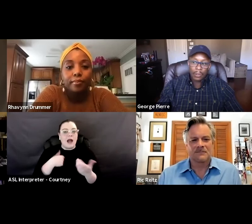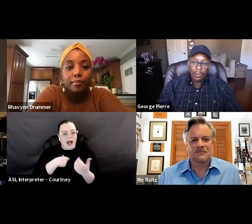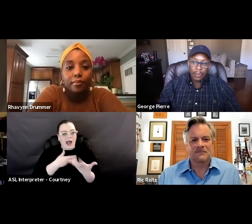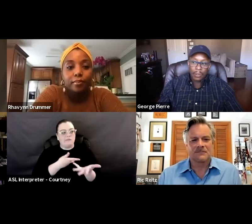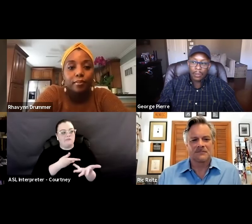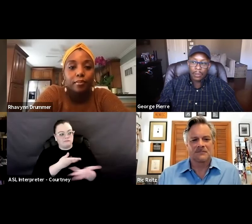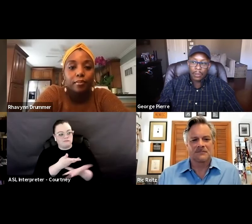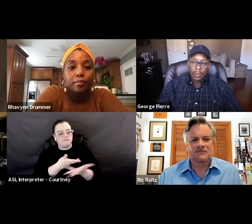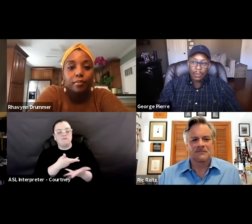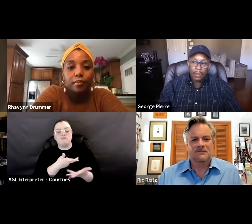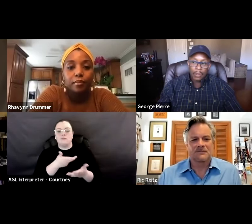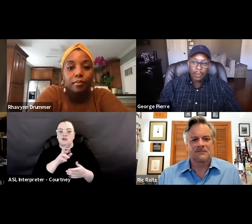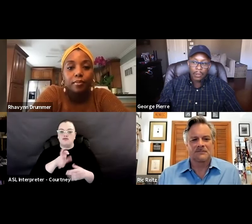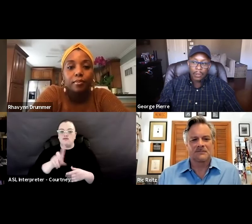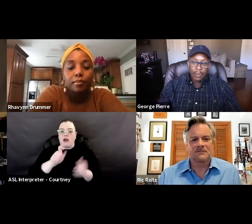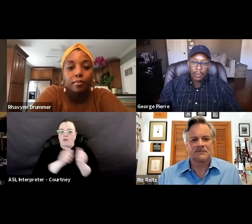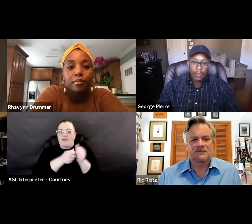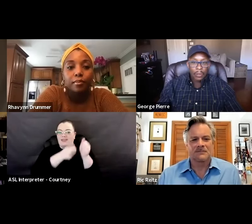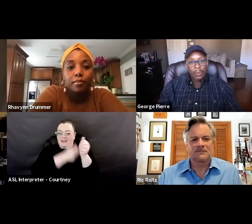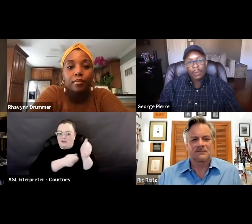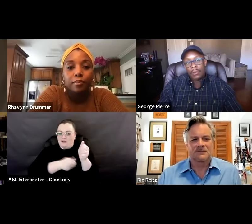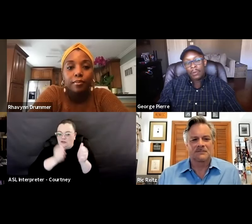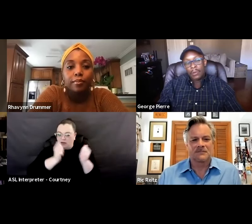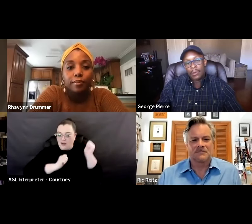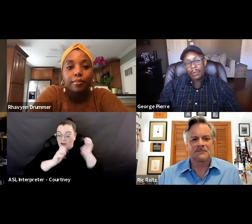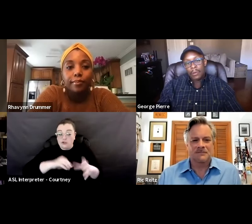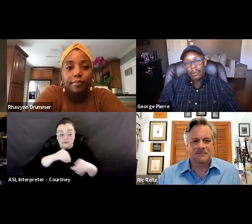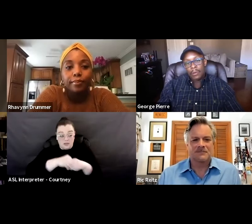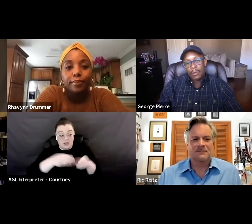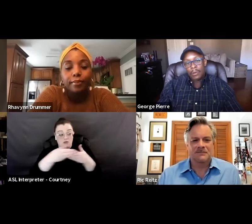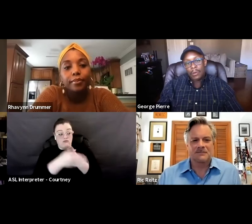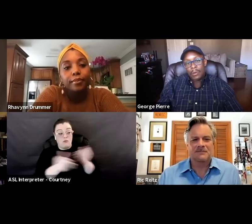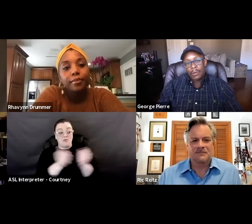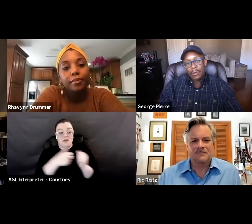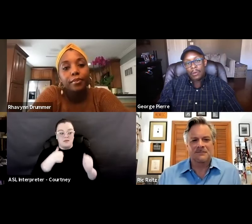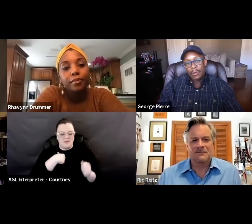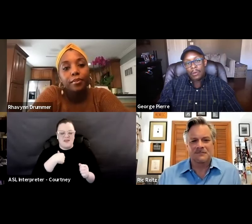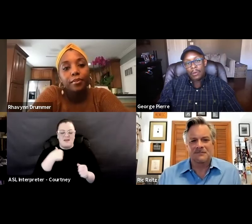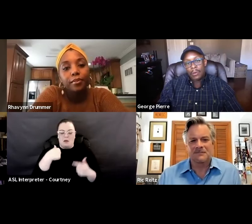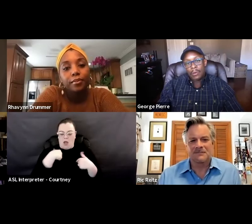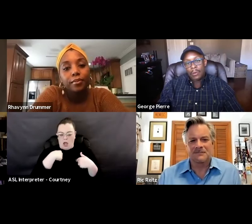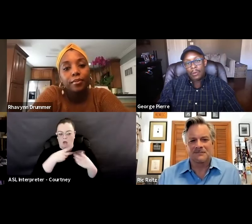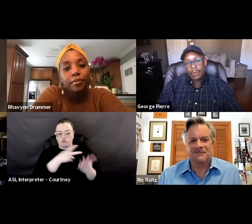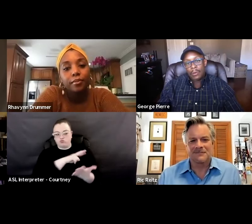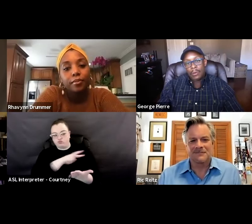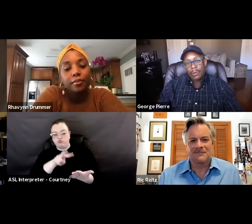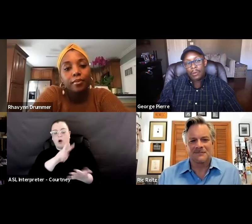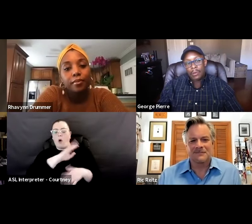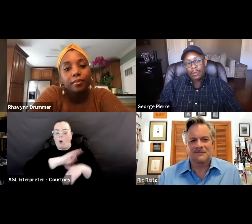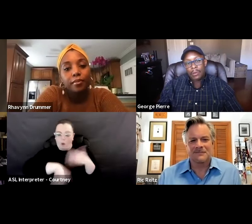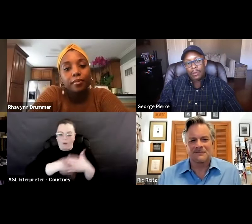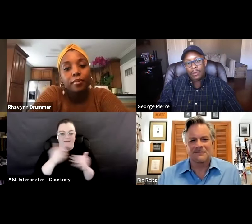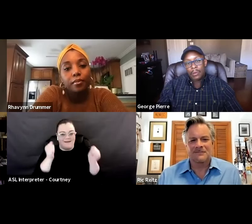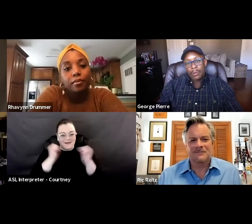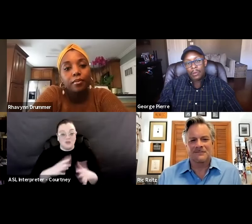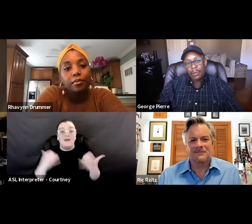the set personally, in the room with the director with me. So to now have that distance was very